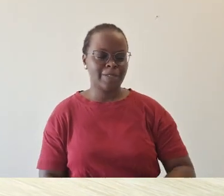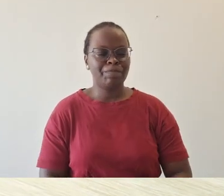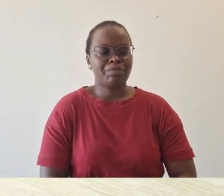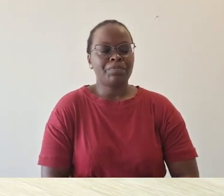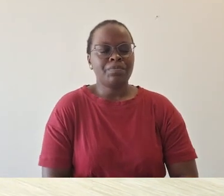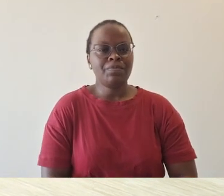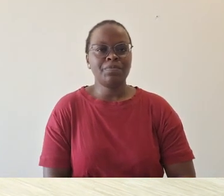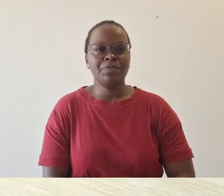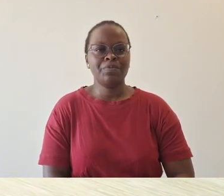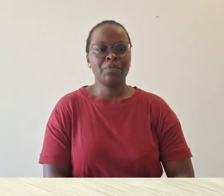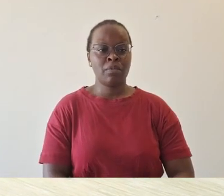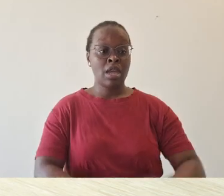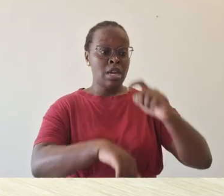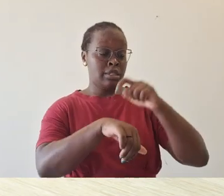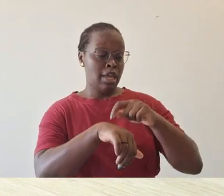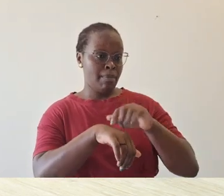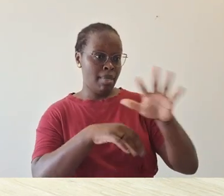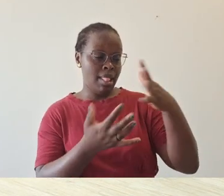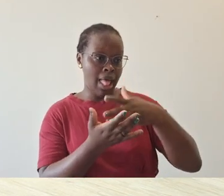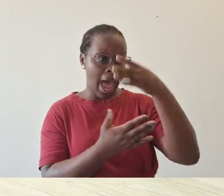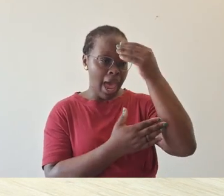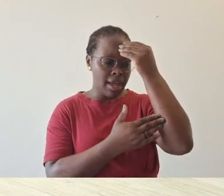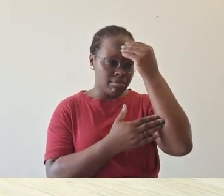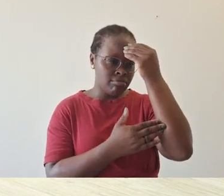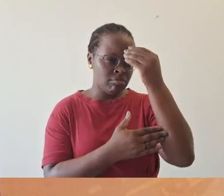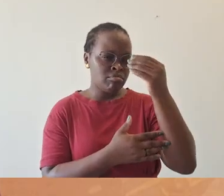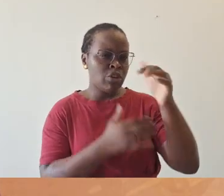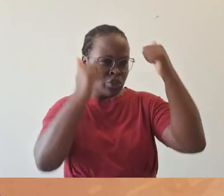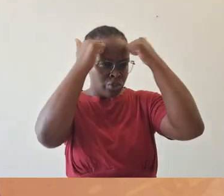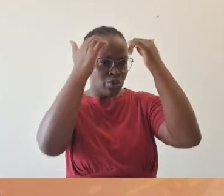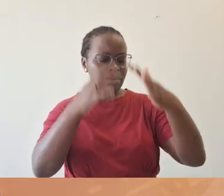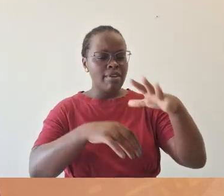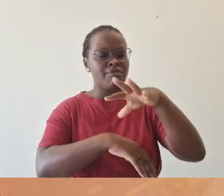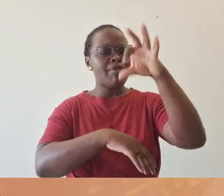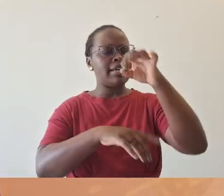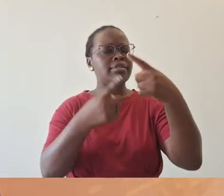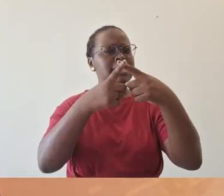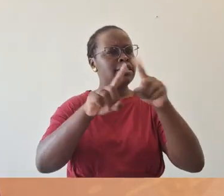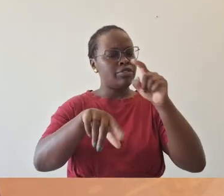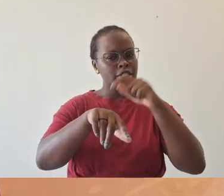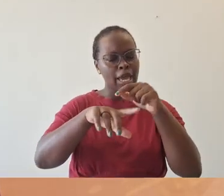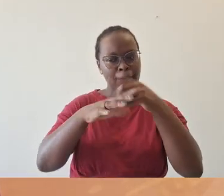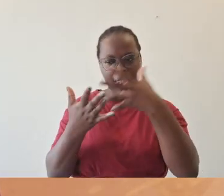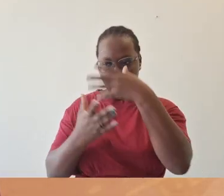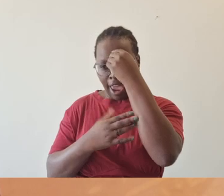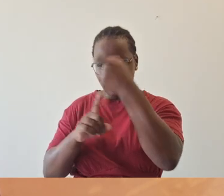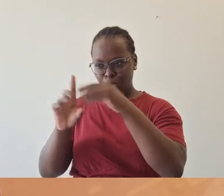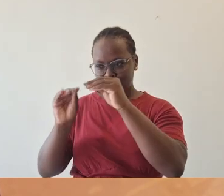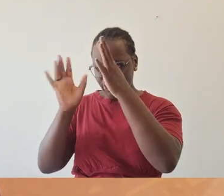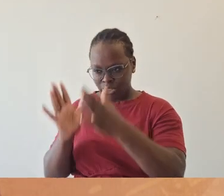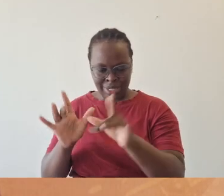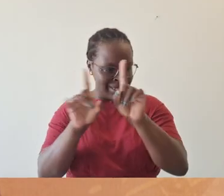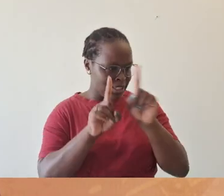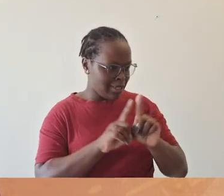learners still, were they finding it different learning from their parents, given that the mentality one would assume is that I'm not supposed to be learning this